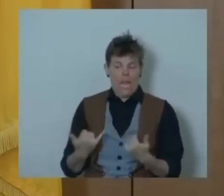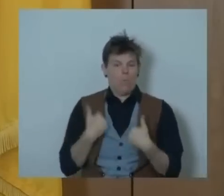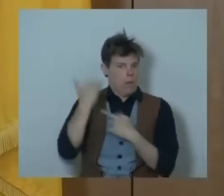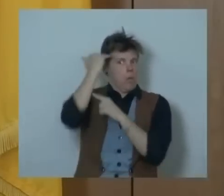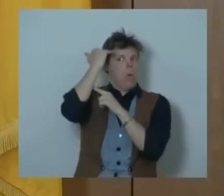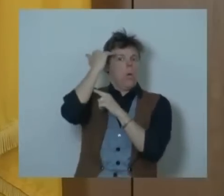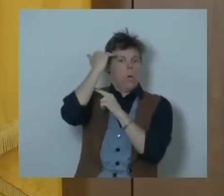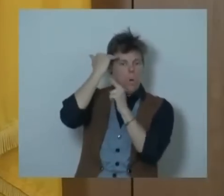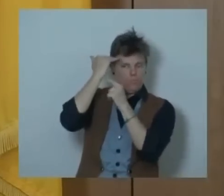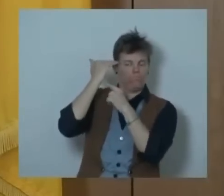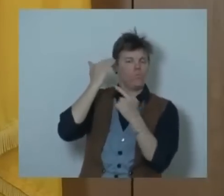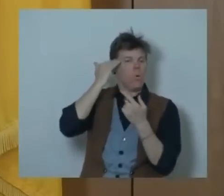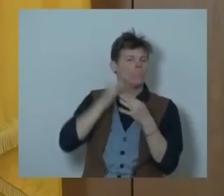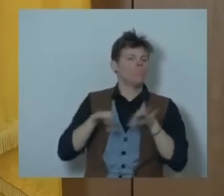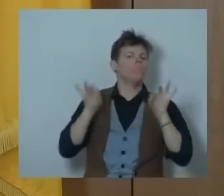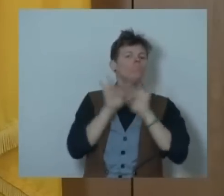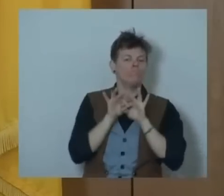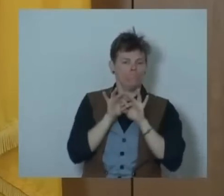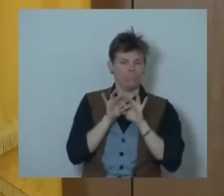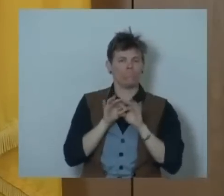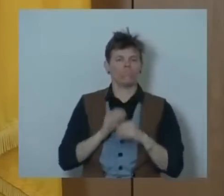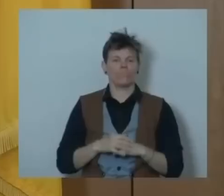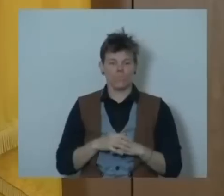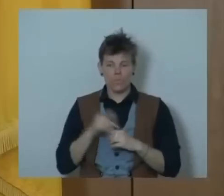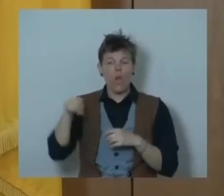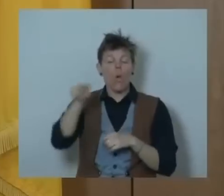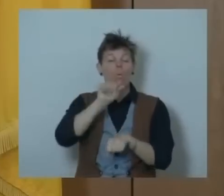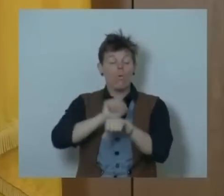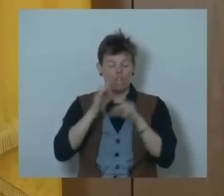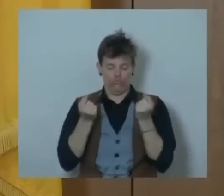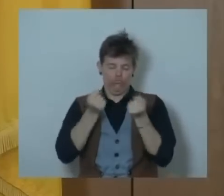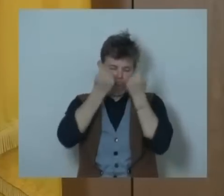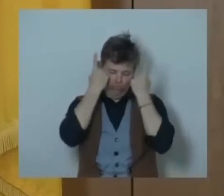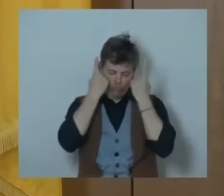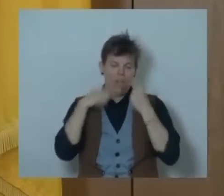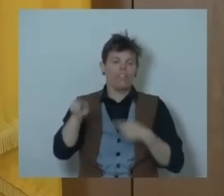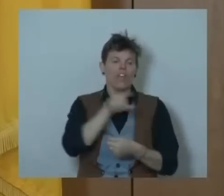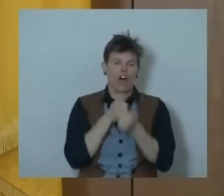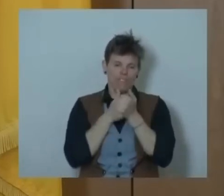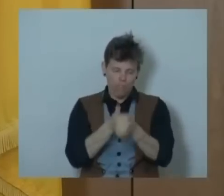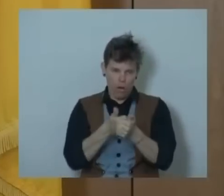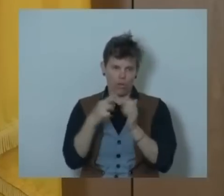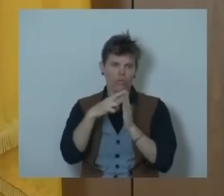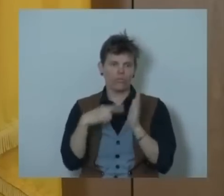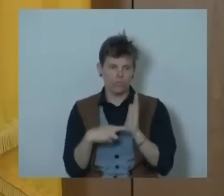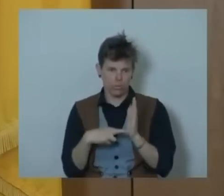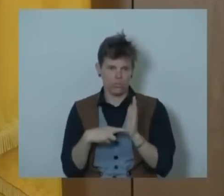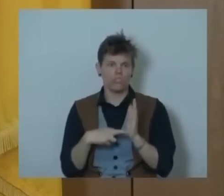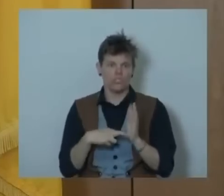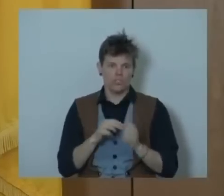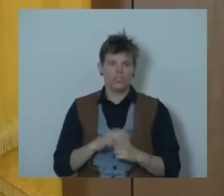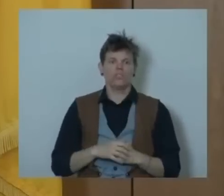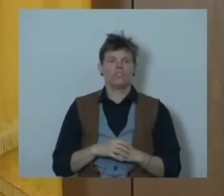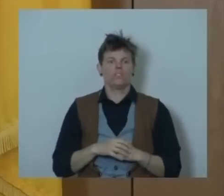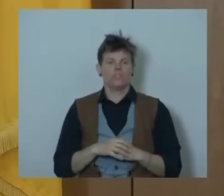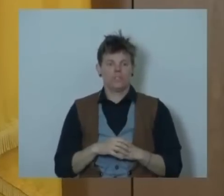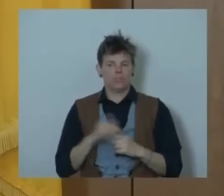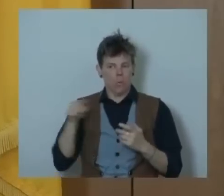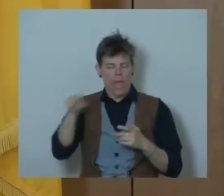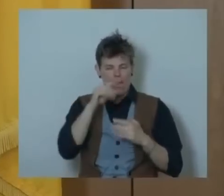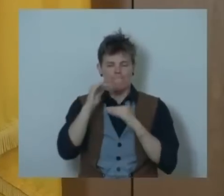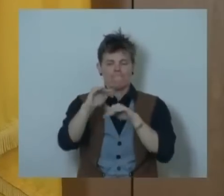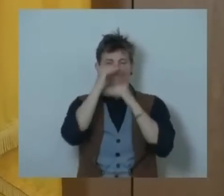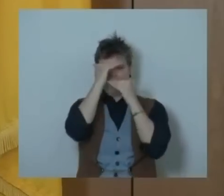readily comply and to actually feel good about restricting their activities, even in the context of our public health